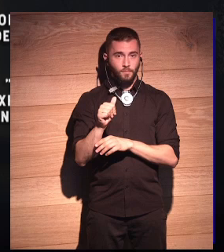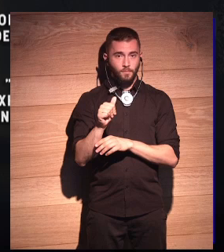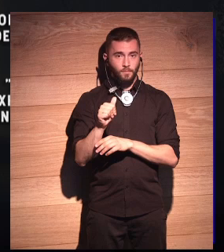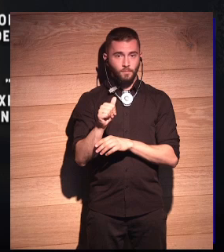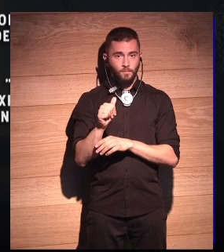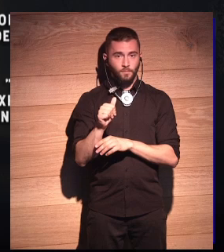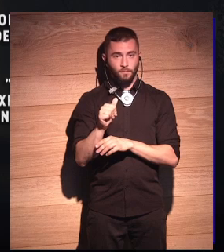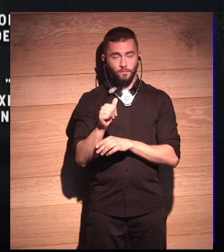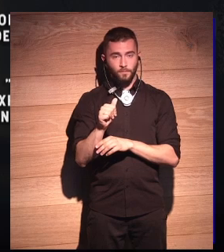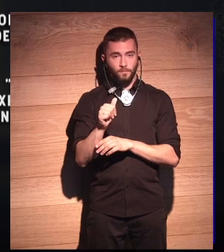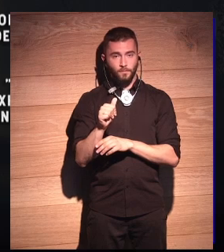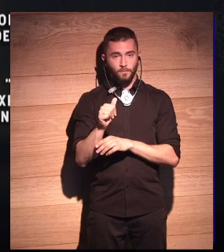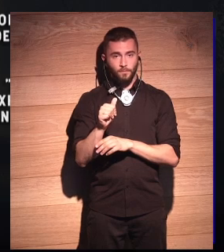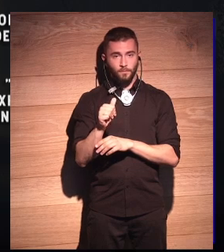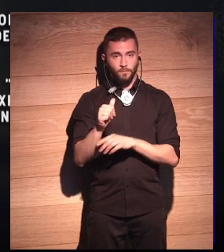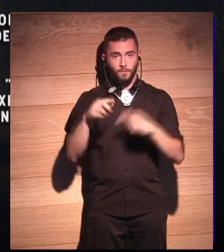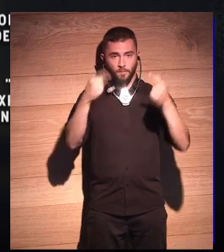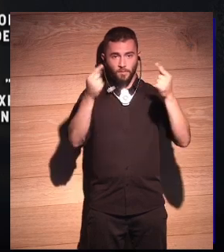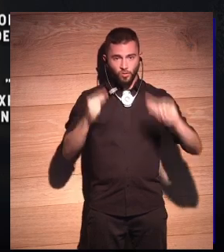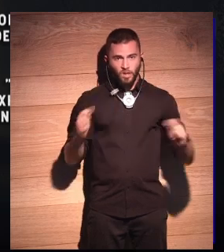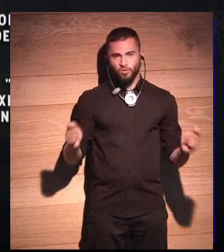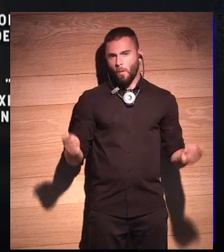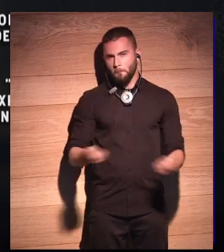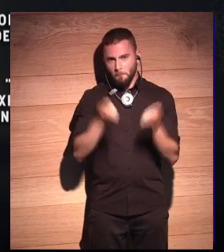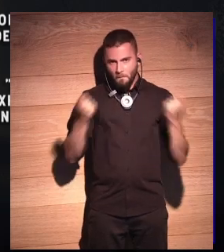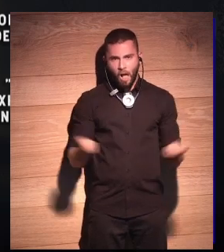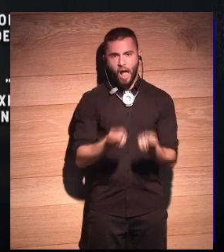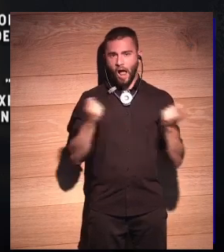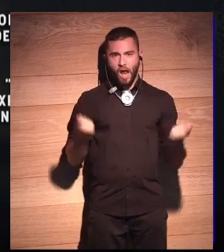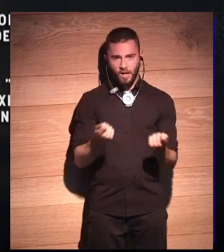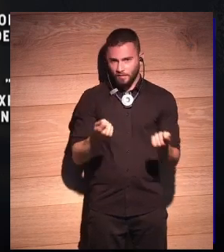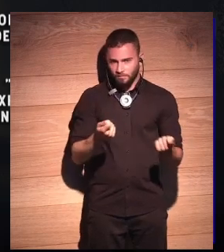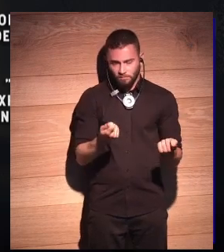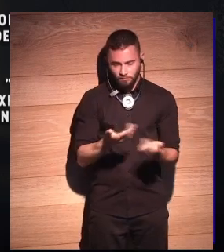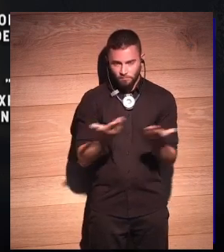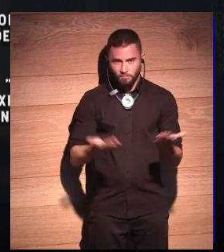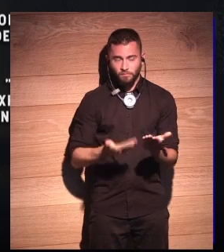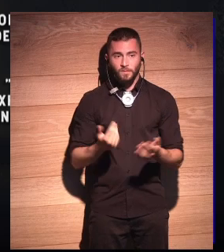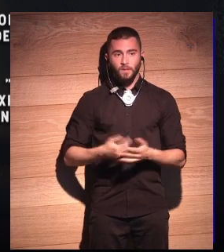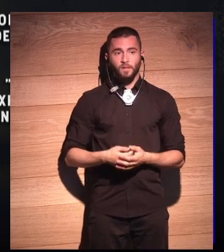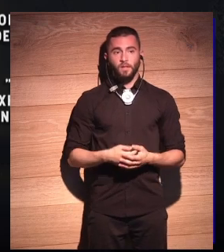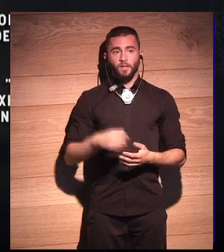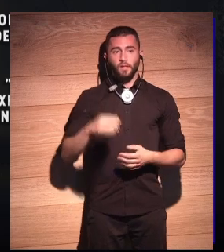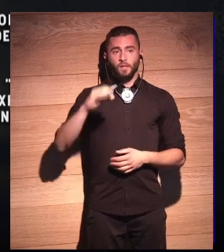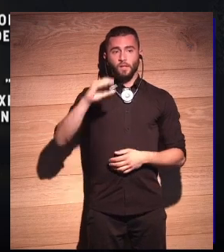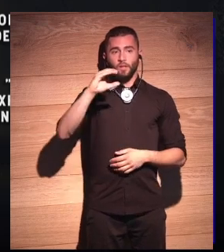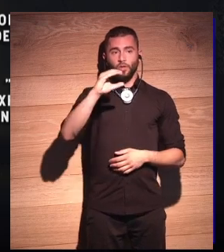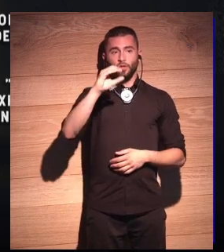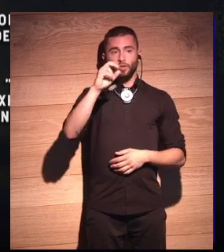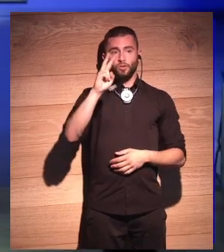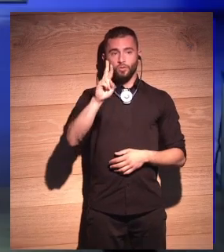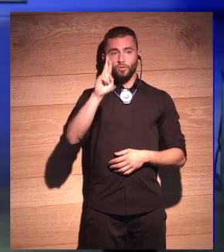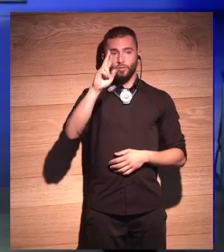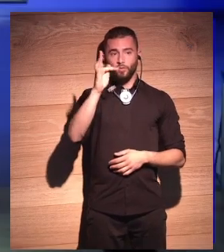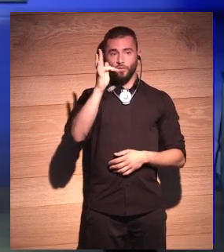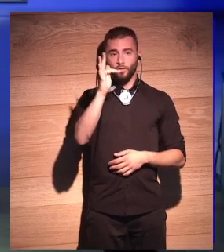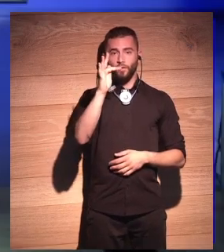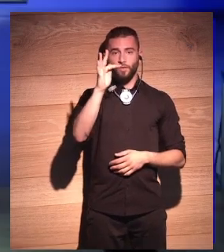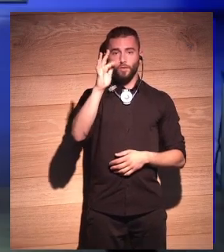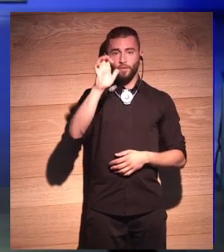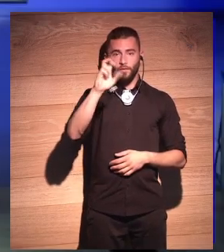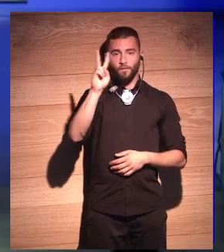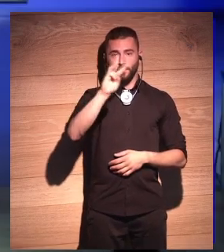than some other things. Curfew is a TV show with Sean Bean in it. For once, he doesn't die